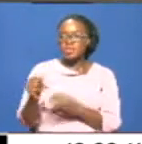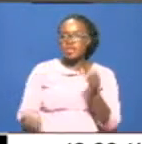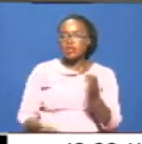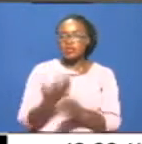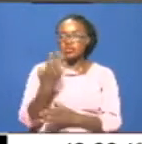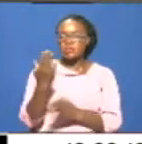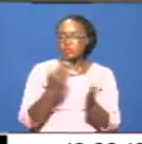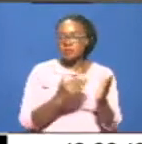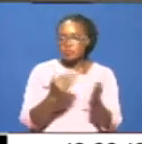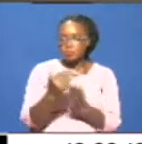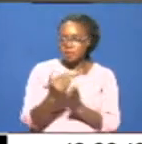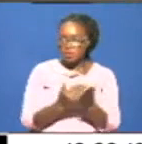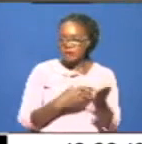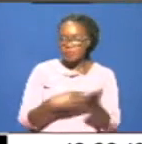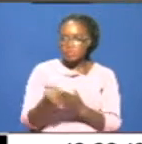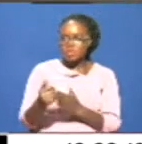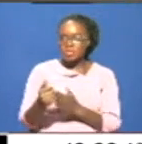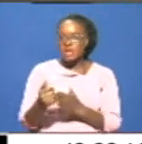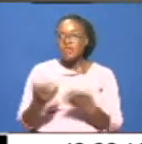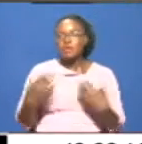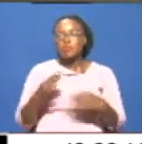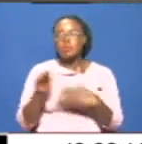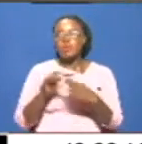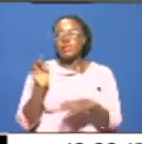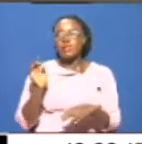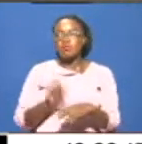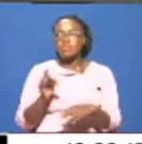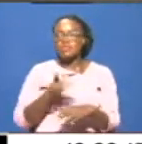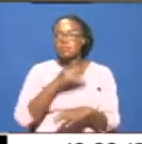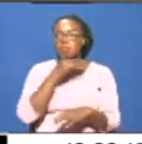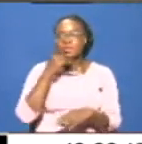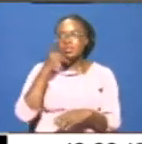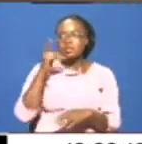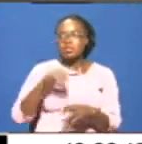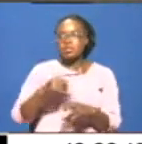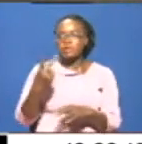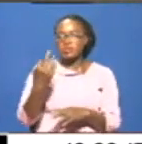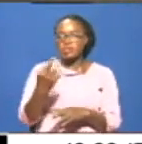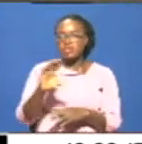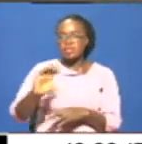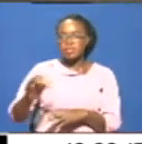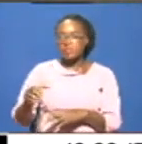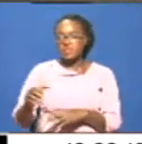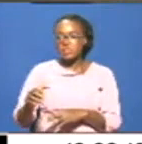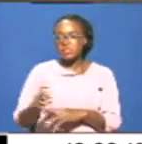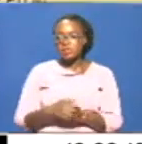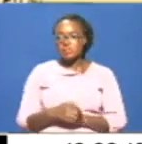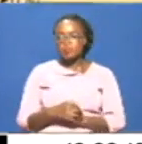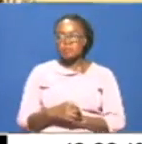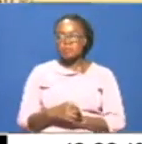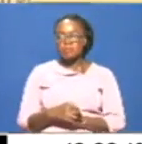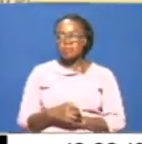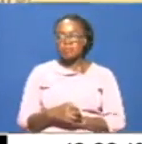wa kuwatumia fedha wale wote walioathirika na kiangazi katika kaunti 23 nchini. Tumsikize.